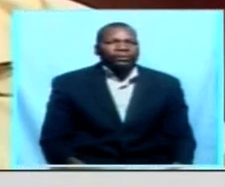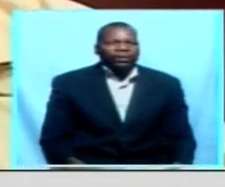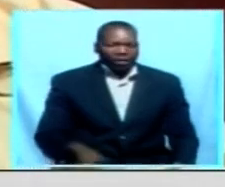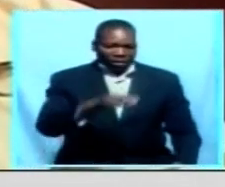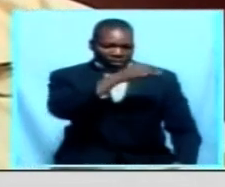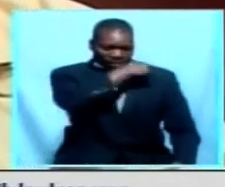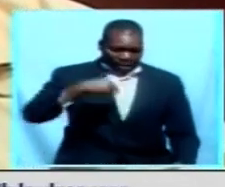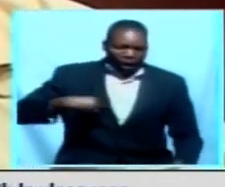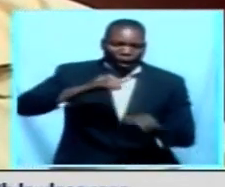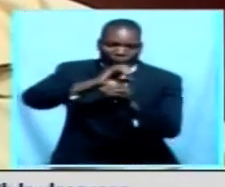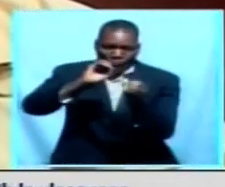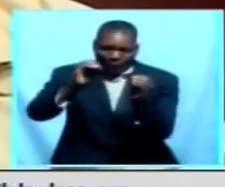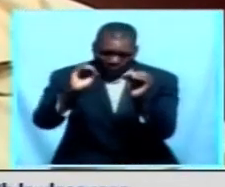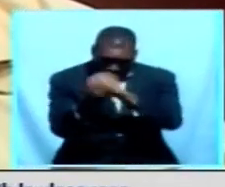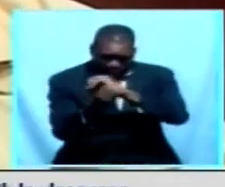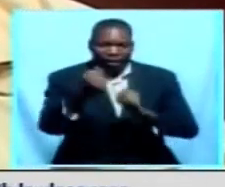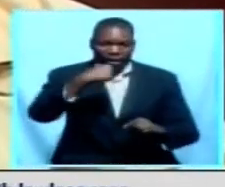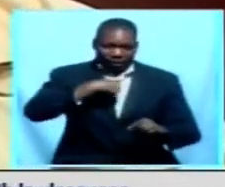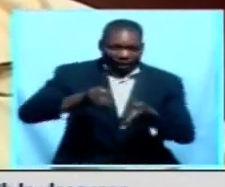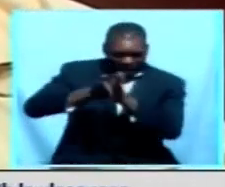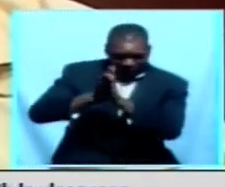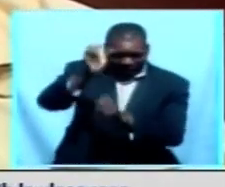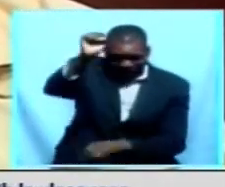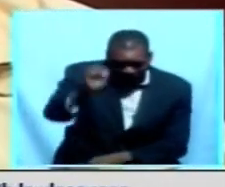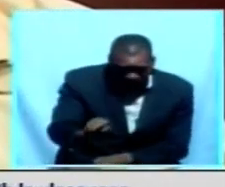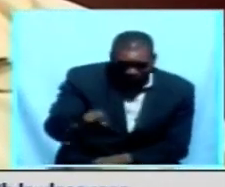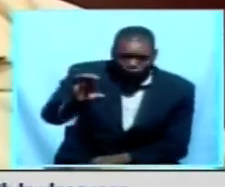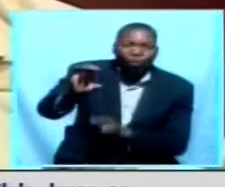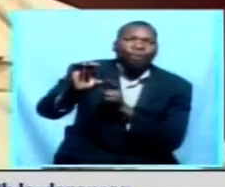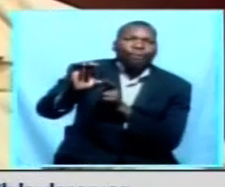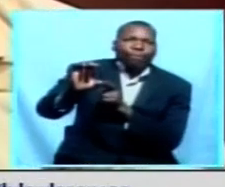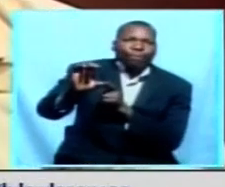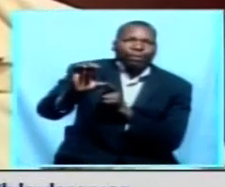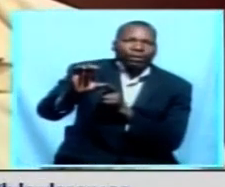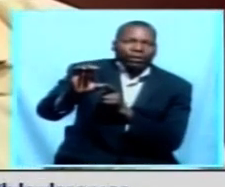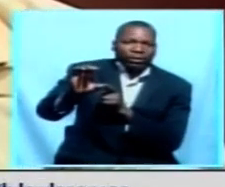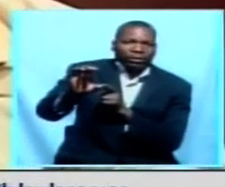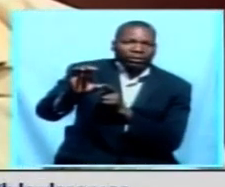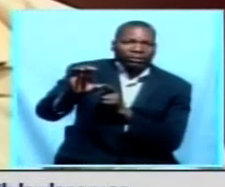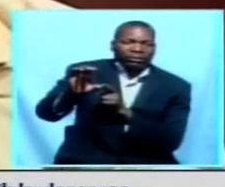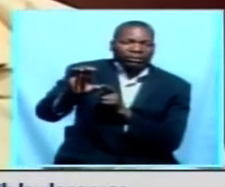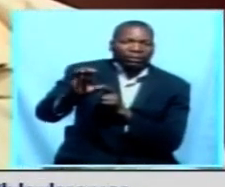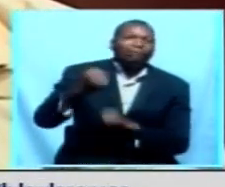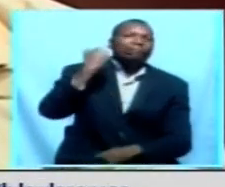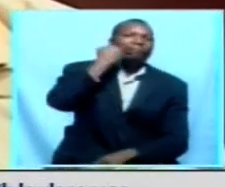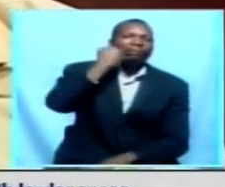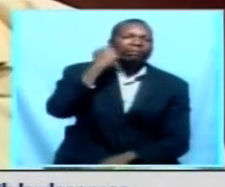members of the opposition in the Southern Province to stop attacking our